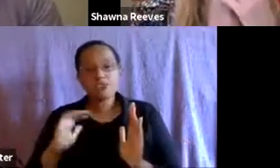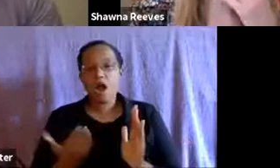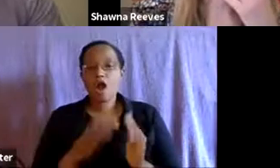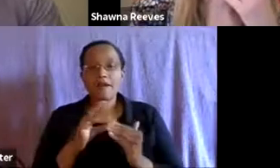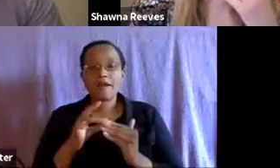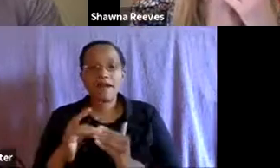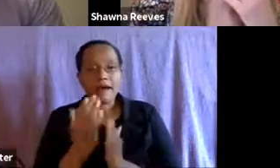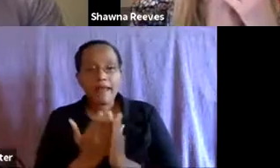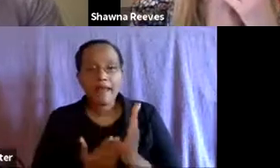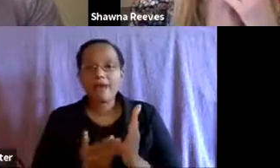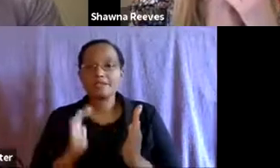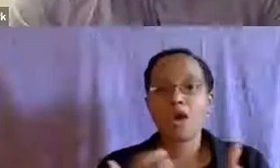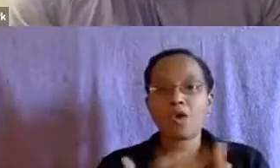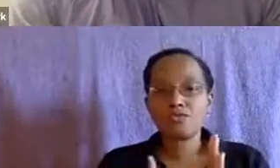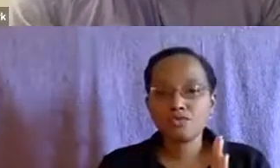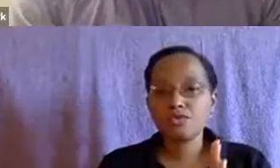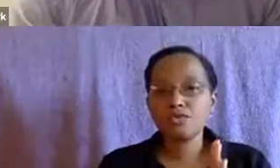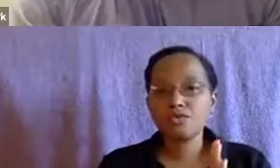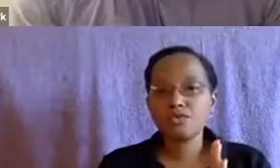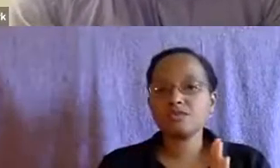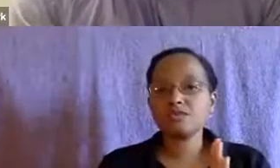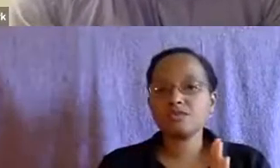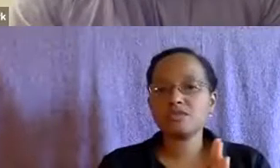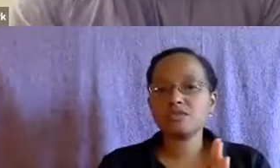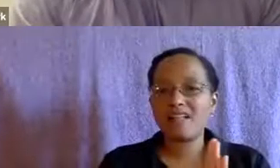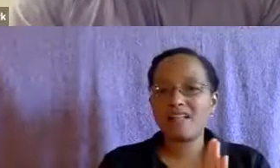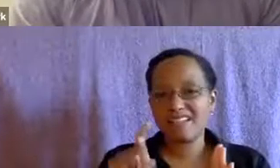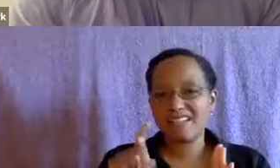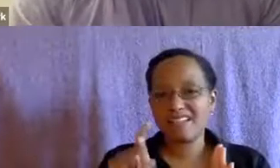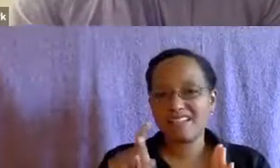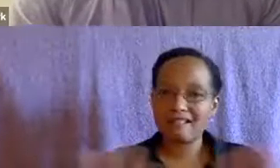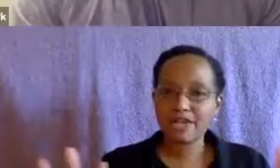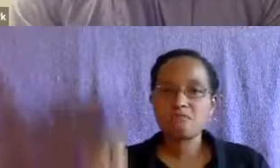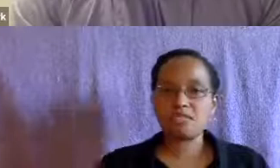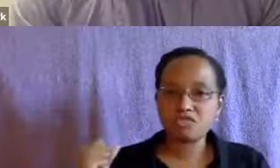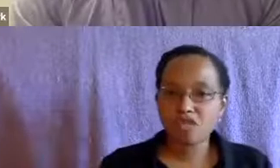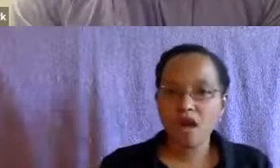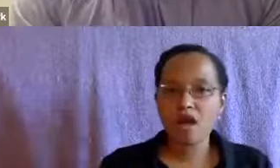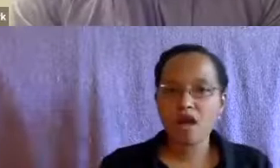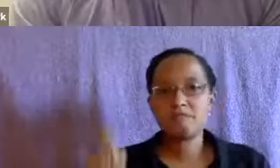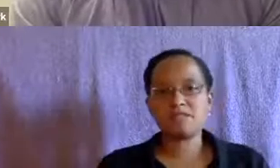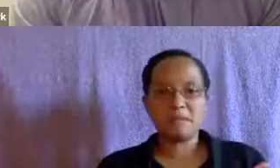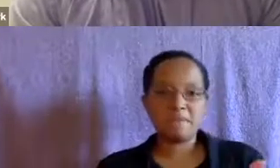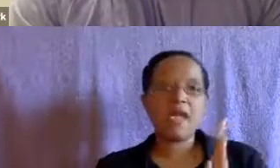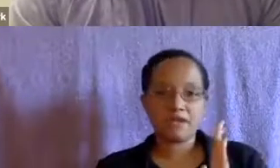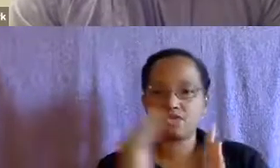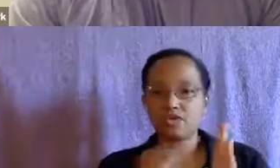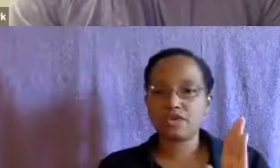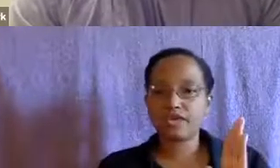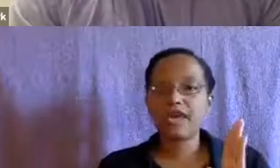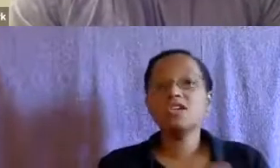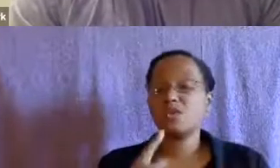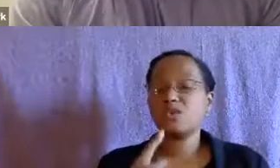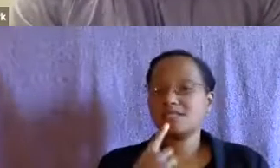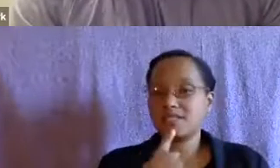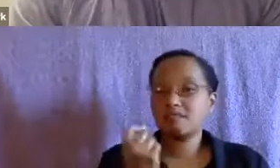care scenarios, that facilities permit some kinds of limited visitation. The state Department